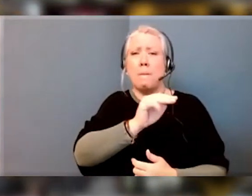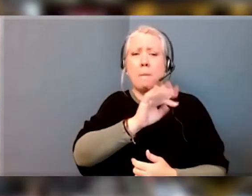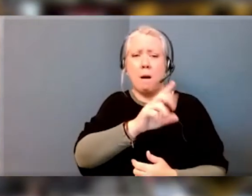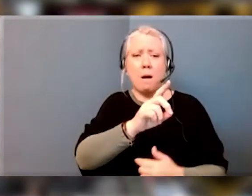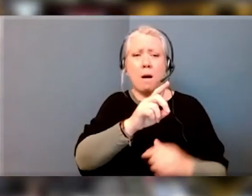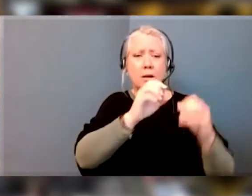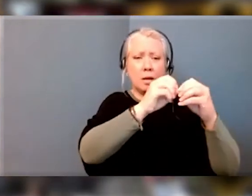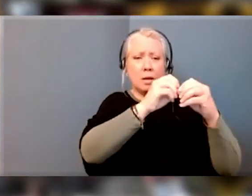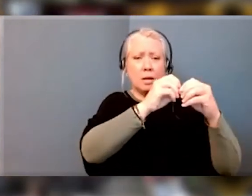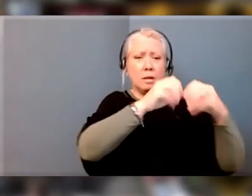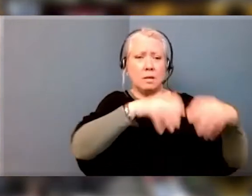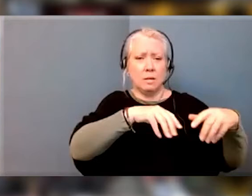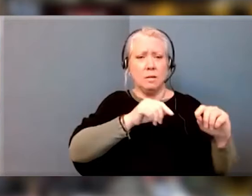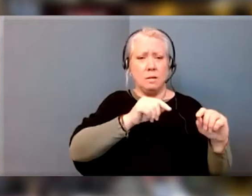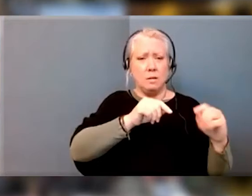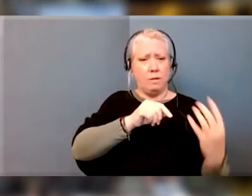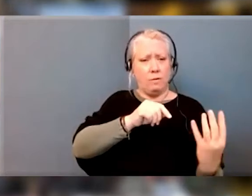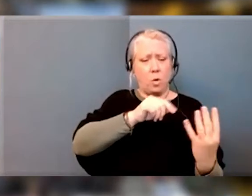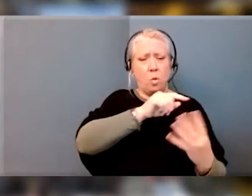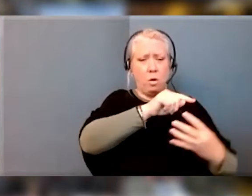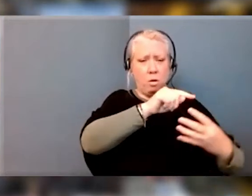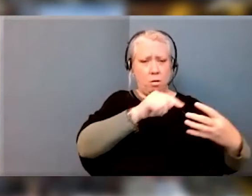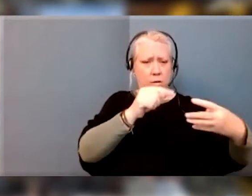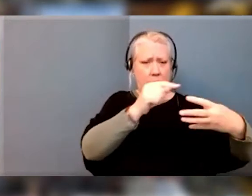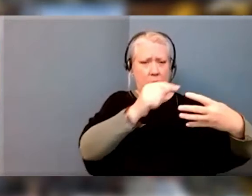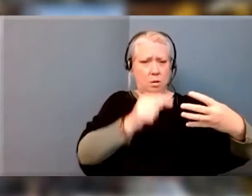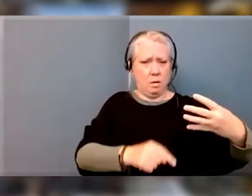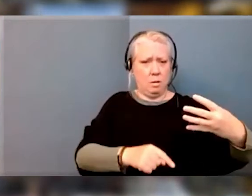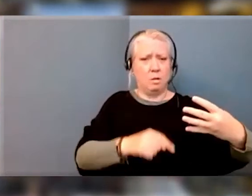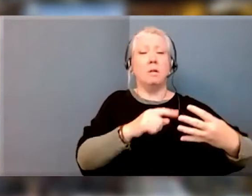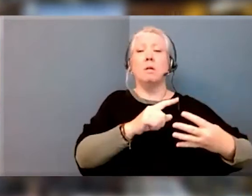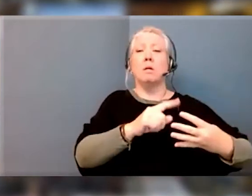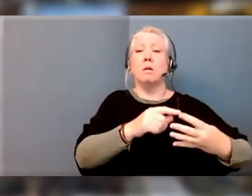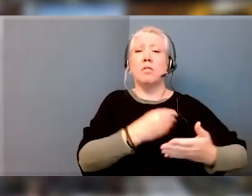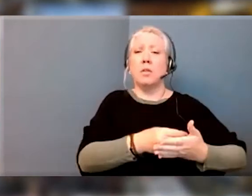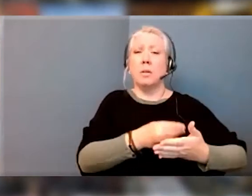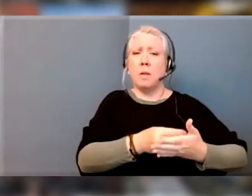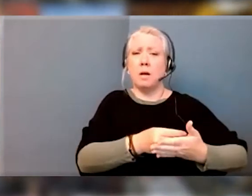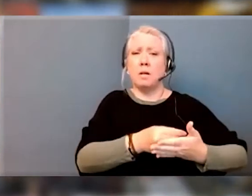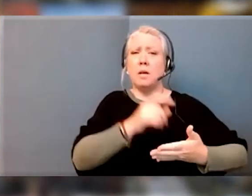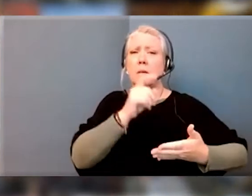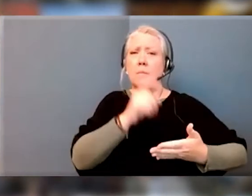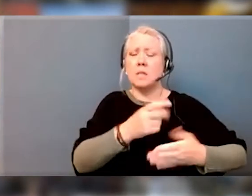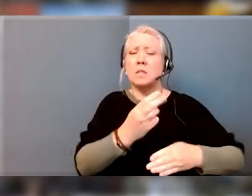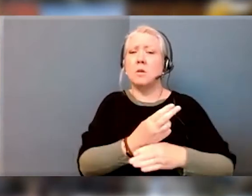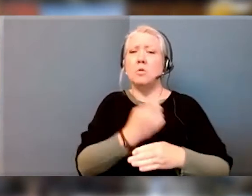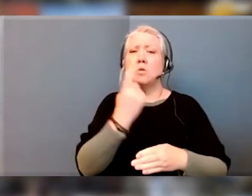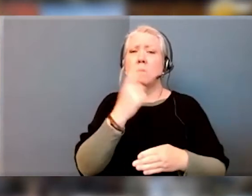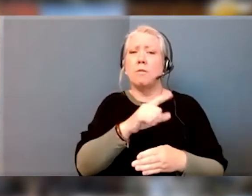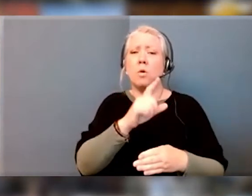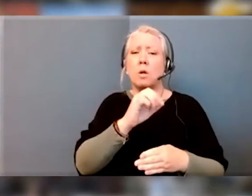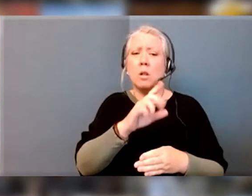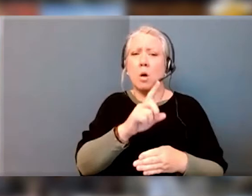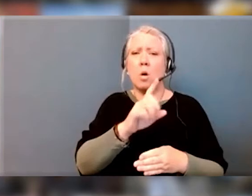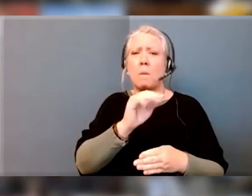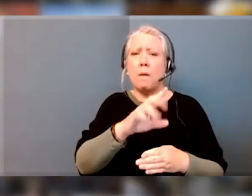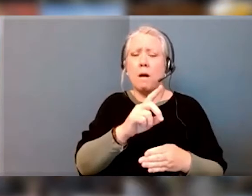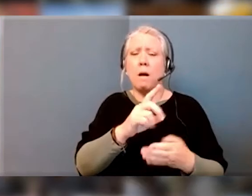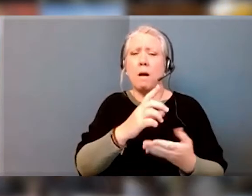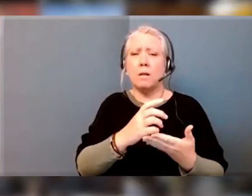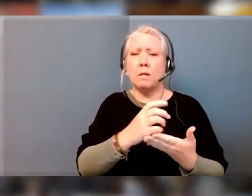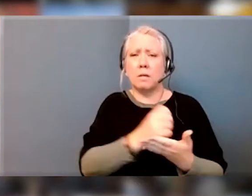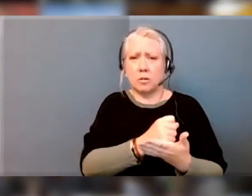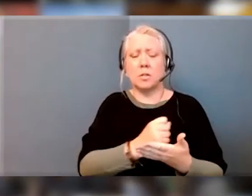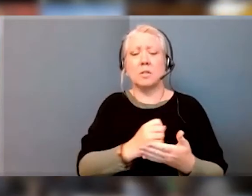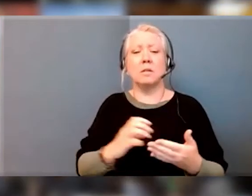subcategories under that category. The funds have to benefit low mod income persons. Those are people who make under 80%